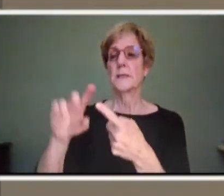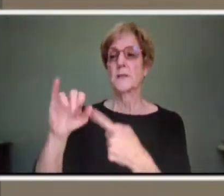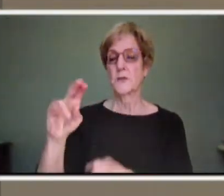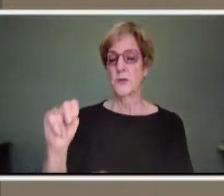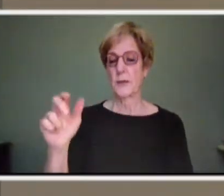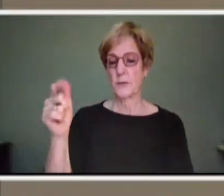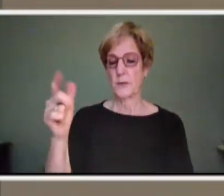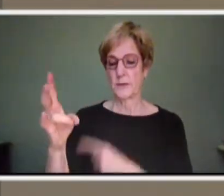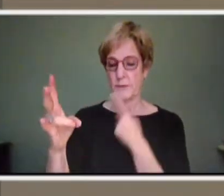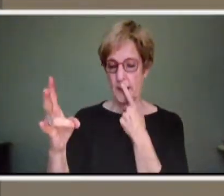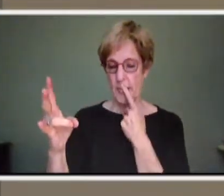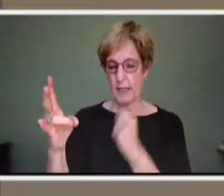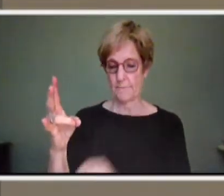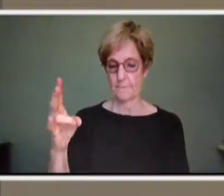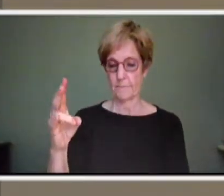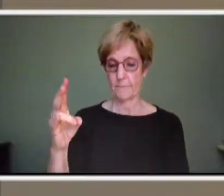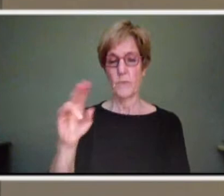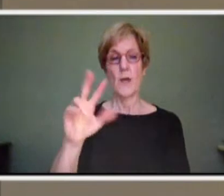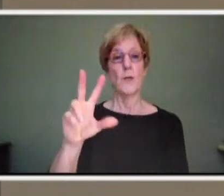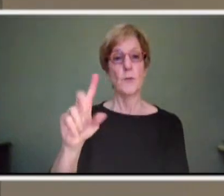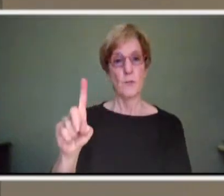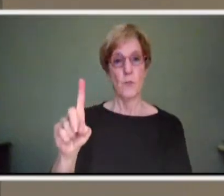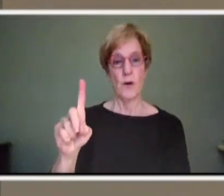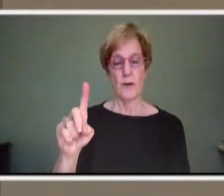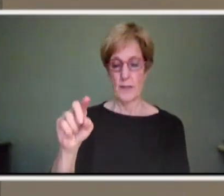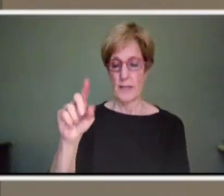17th. Item number 31,